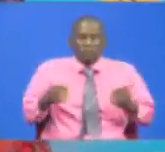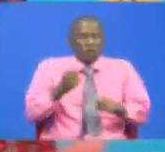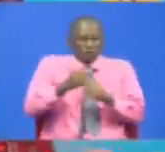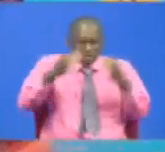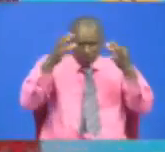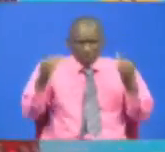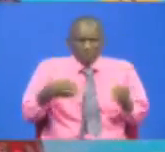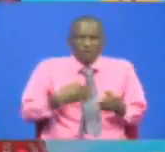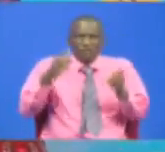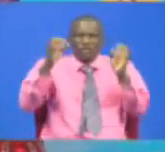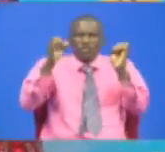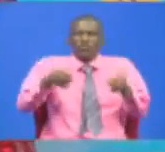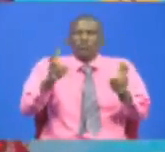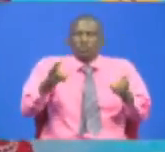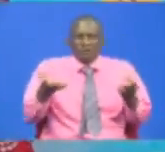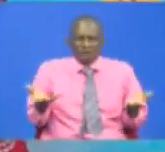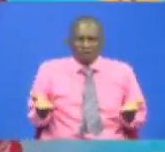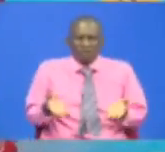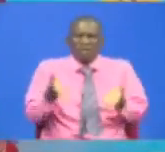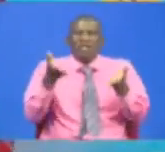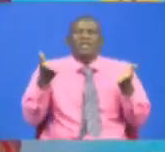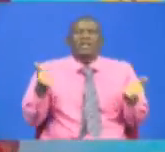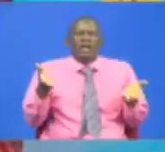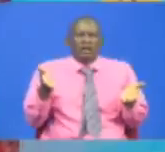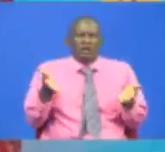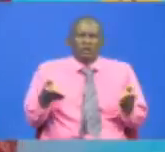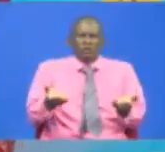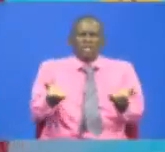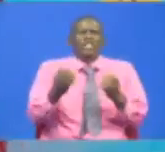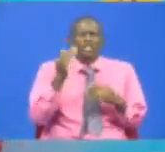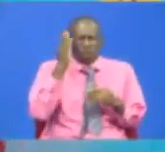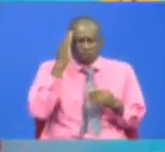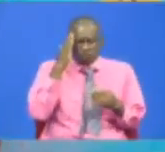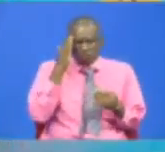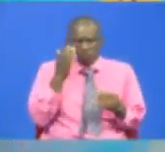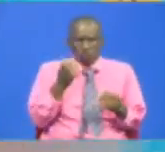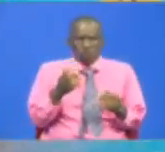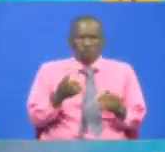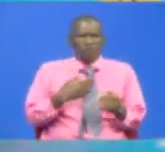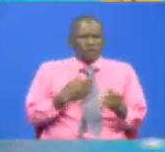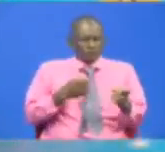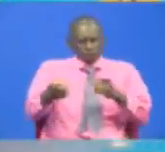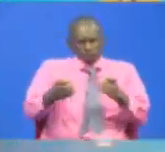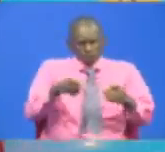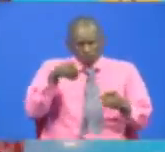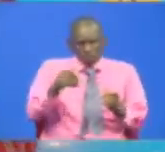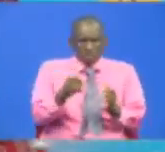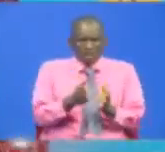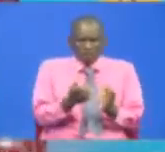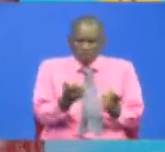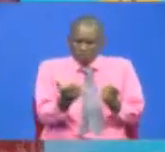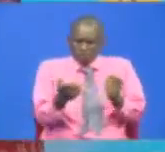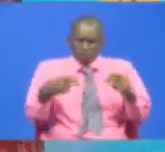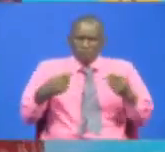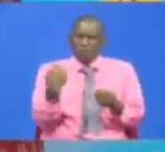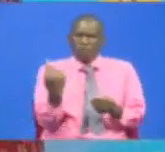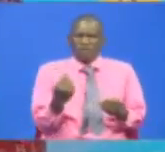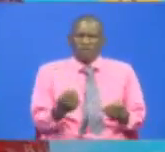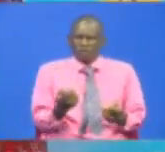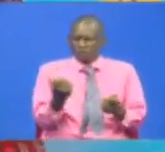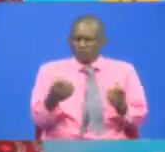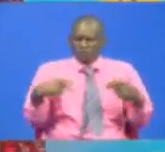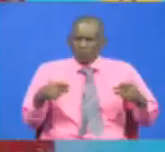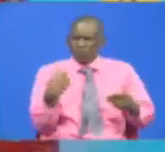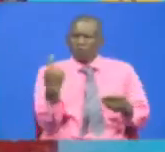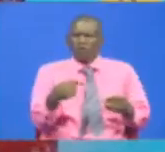new normal. Now we need to know, we have to contain it and be just a few people who